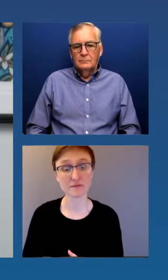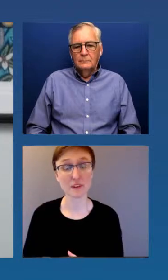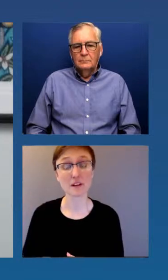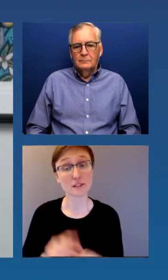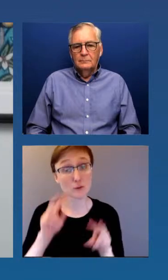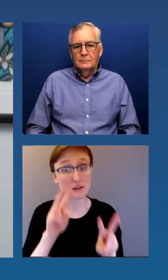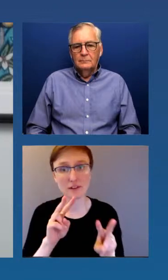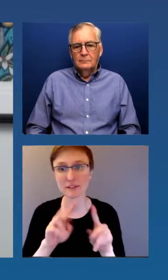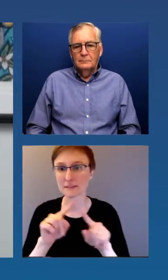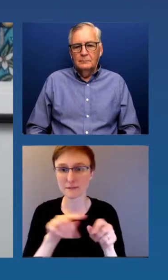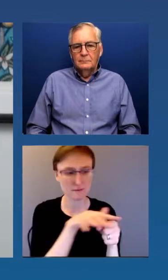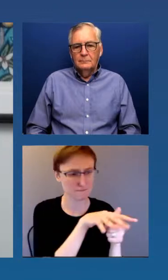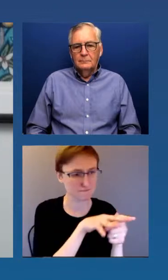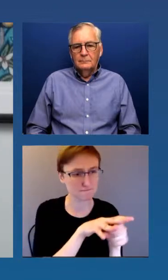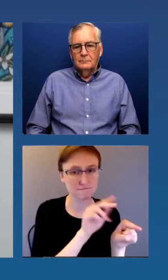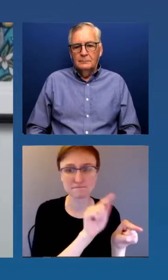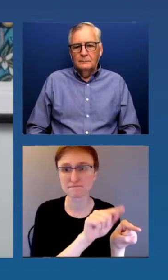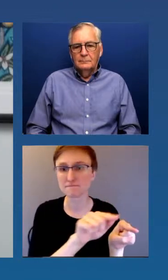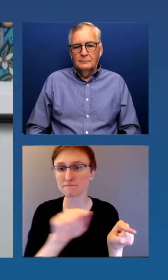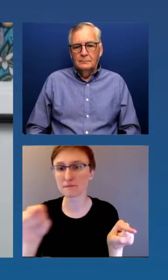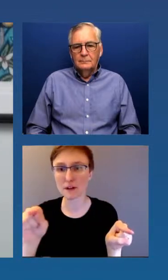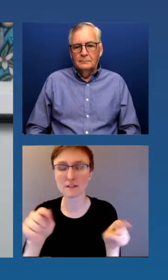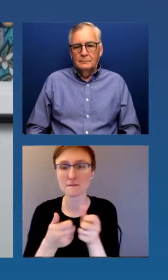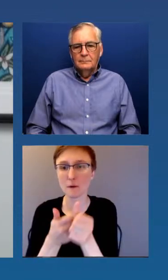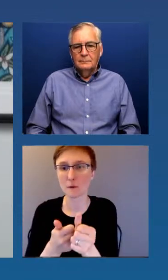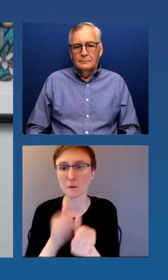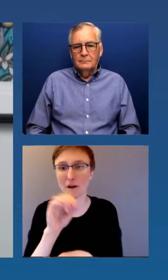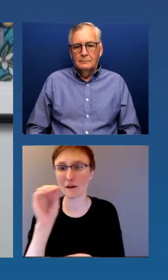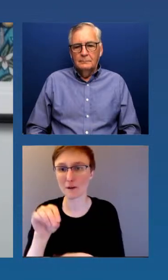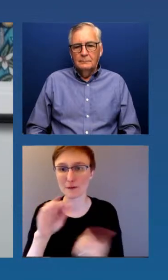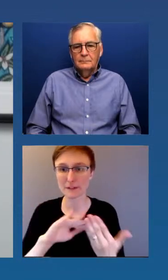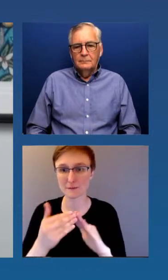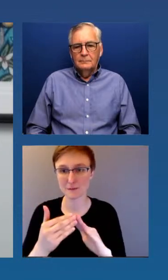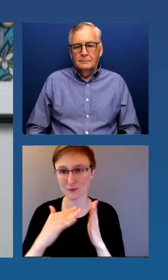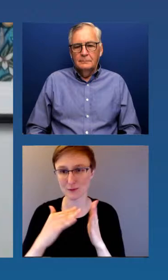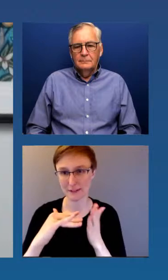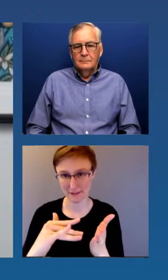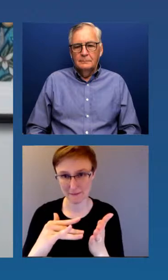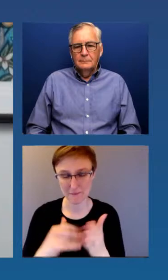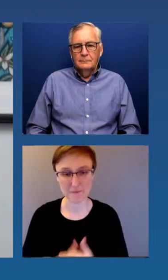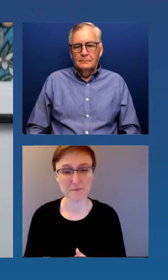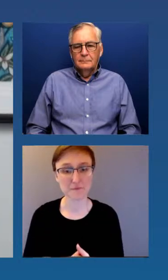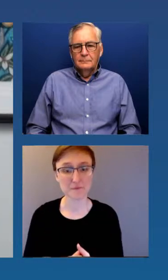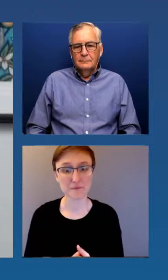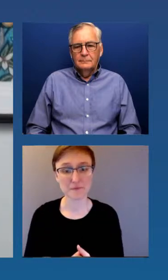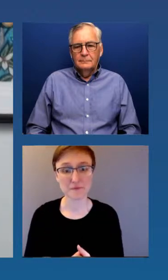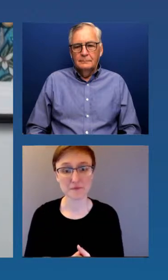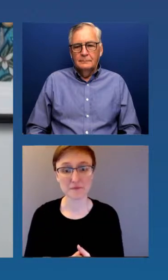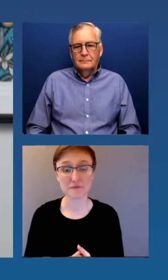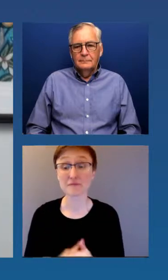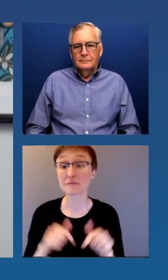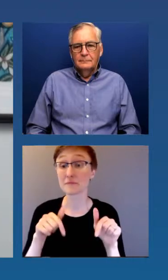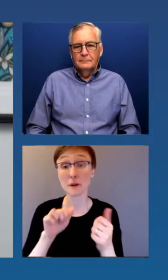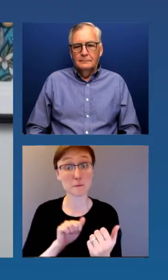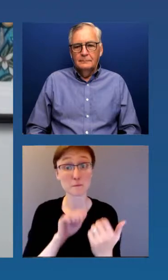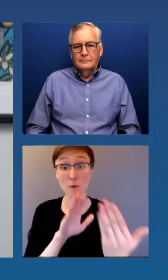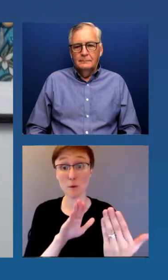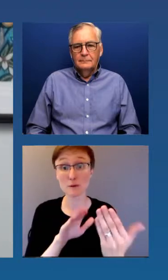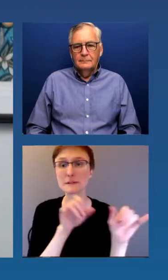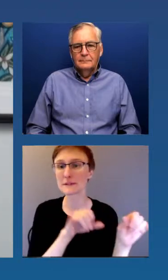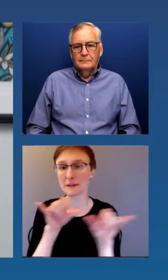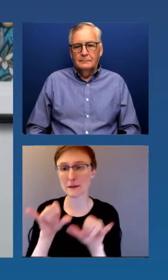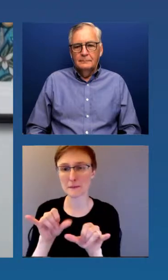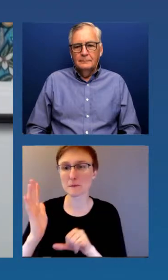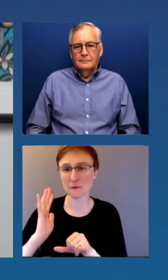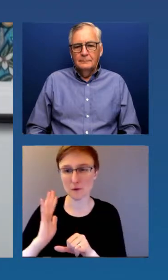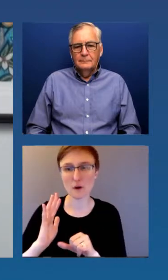that's established by the Ottawa Neighborhood Study. This is the same neighborhood approach we use to provide information about people testing positive